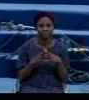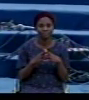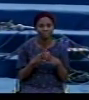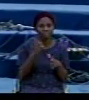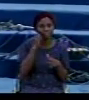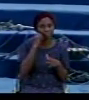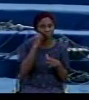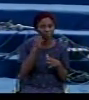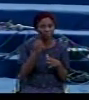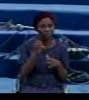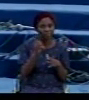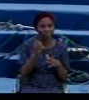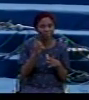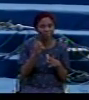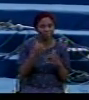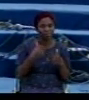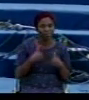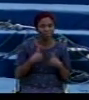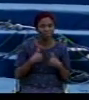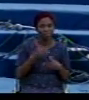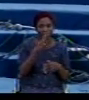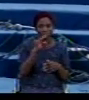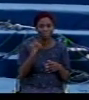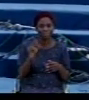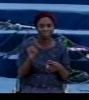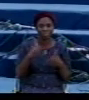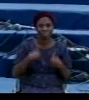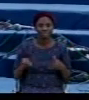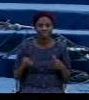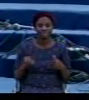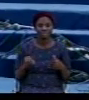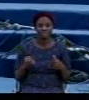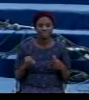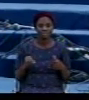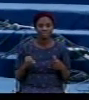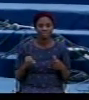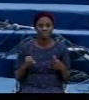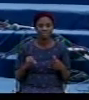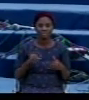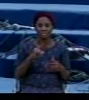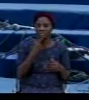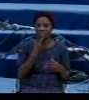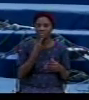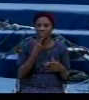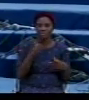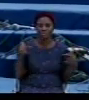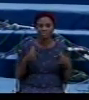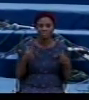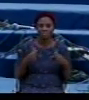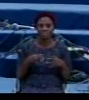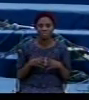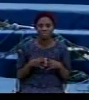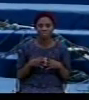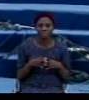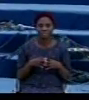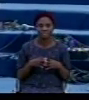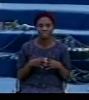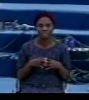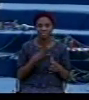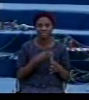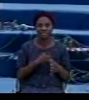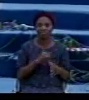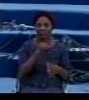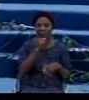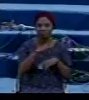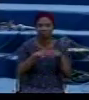She's been battling with severe abdominal pain and discomfort, but she has a testimony to share what